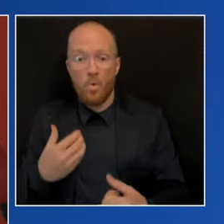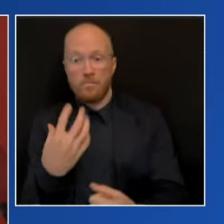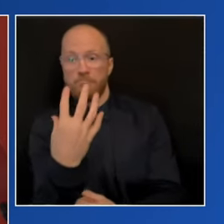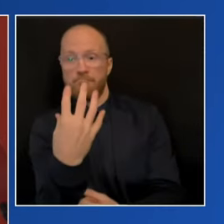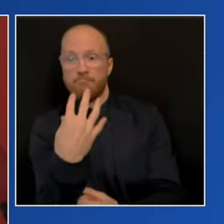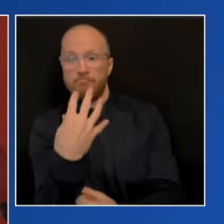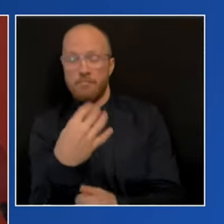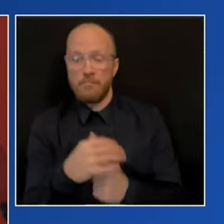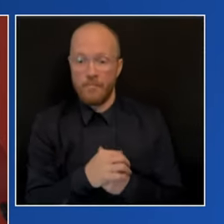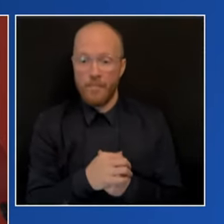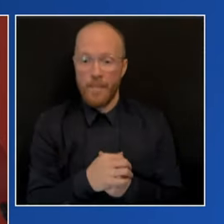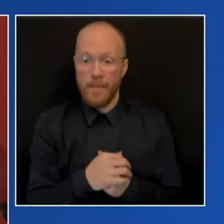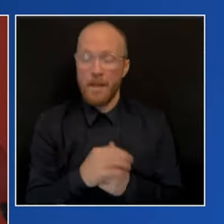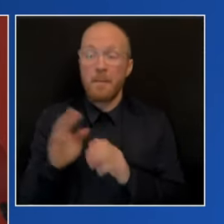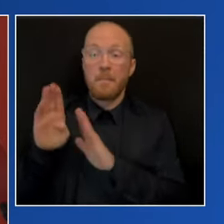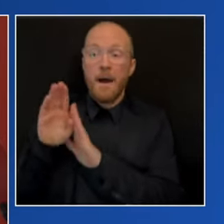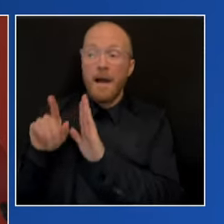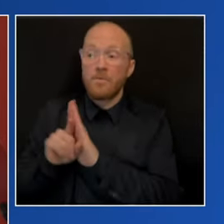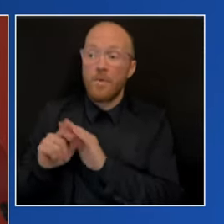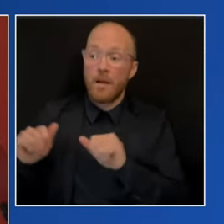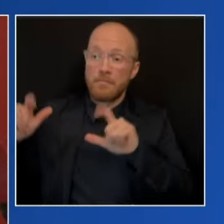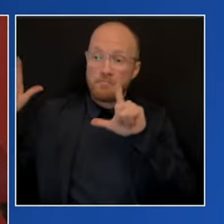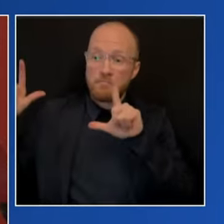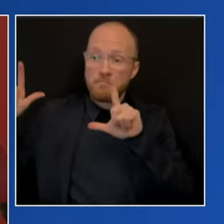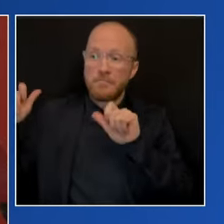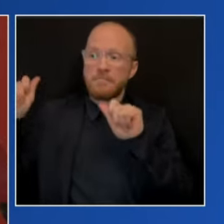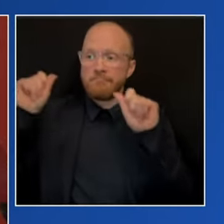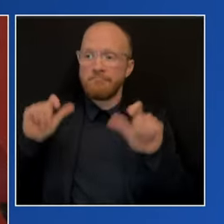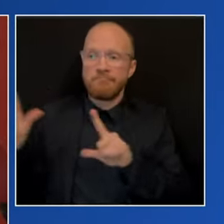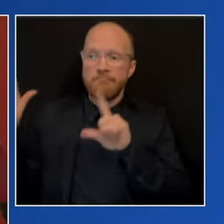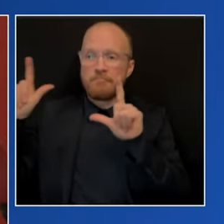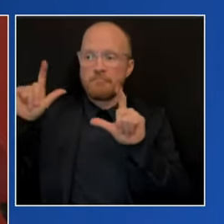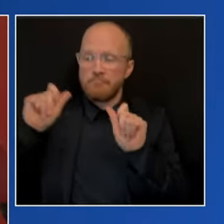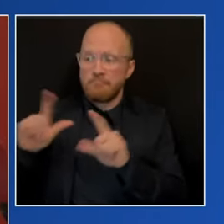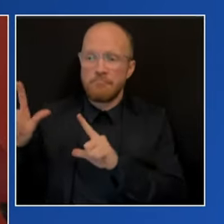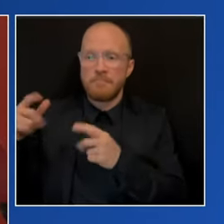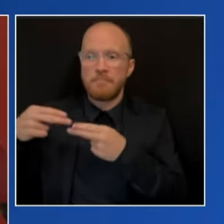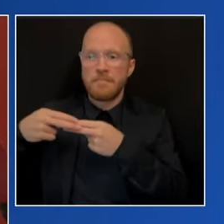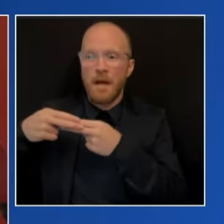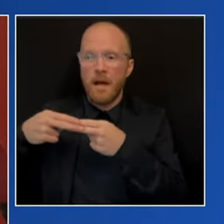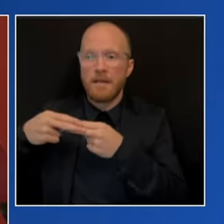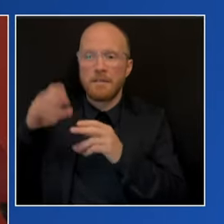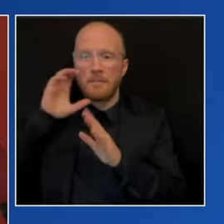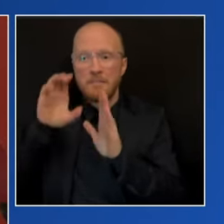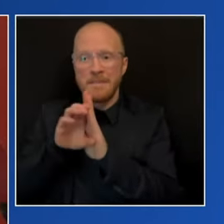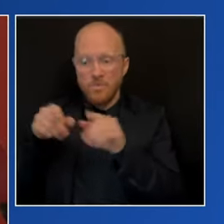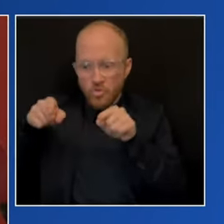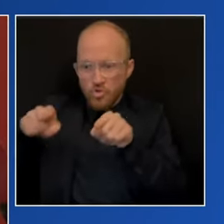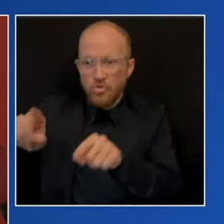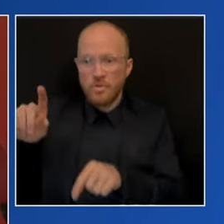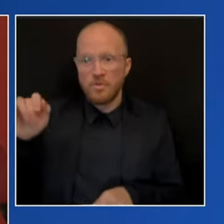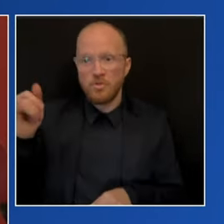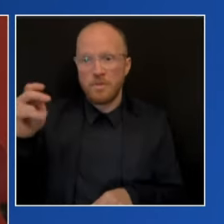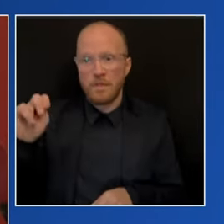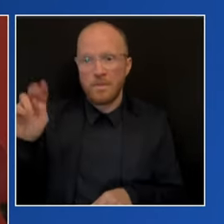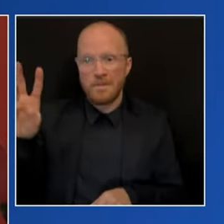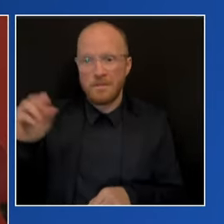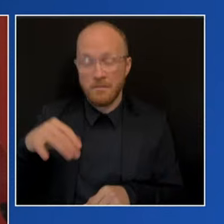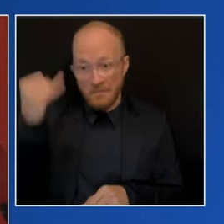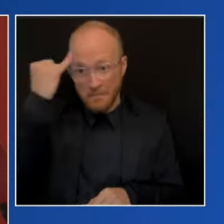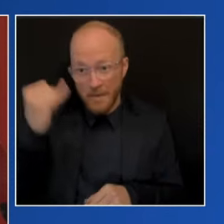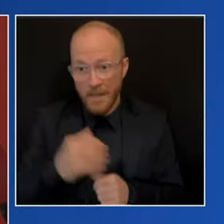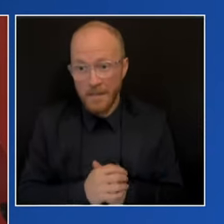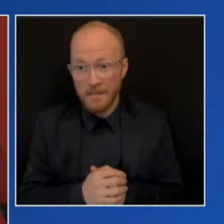riot played on a big screen behind him at his rally. Can you believe that? This is like something